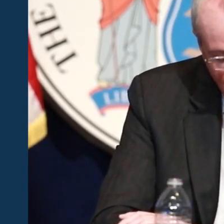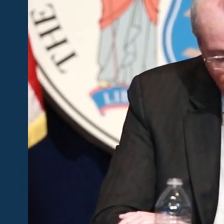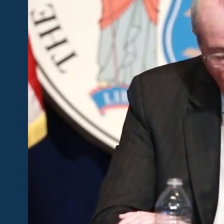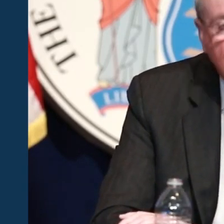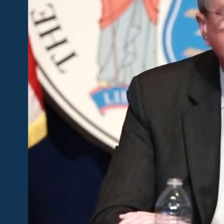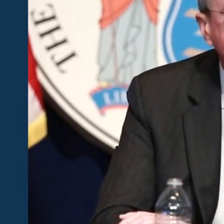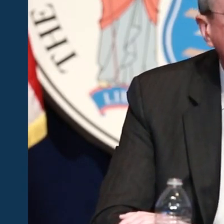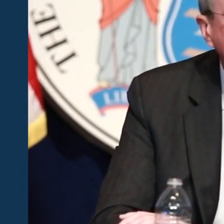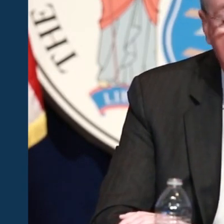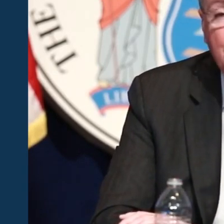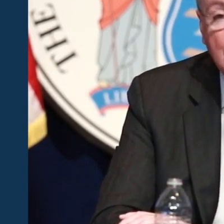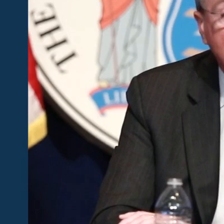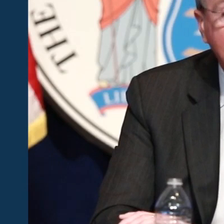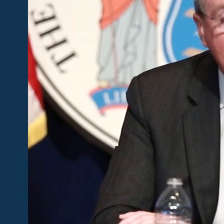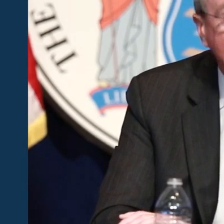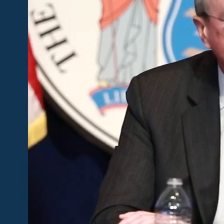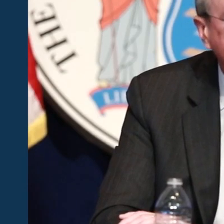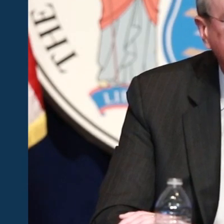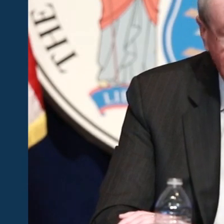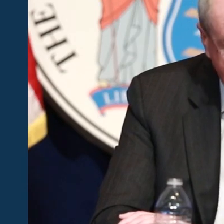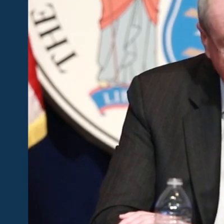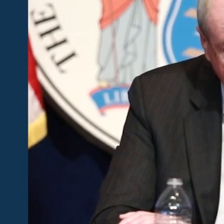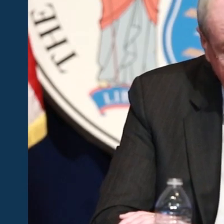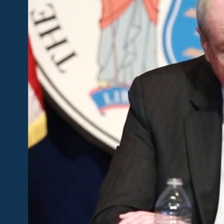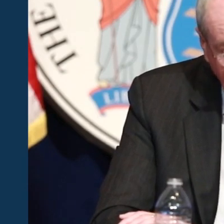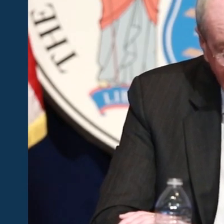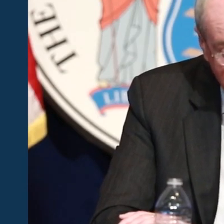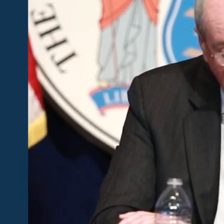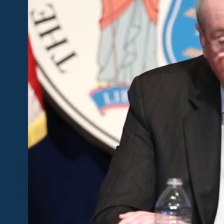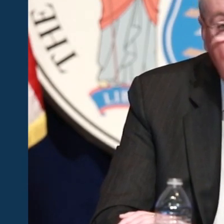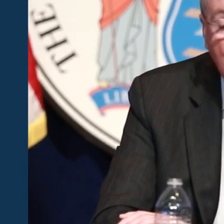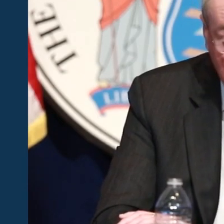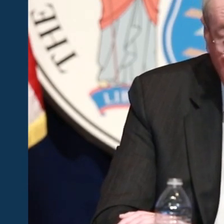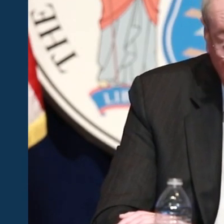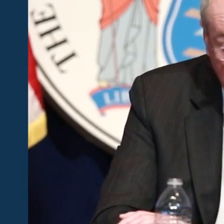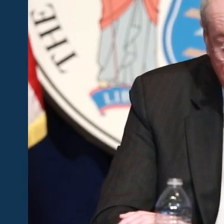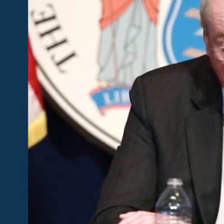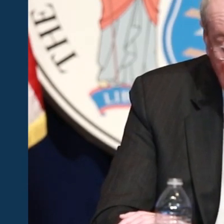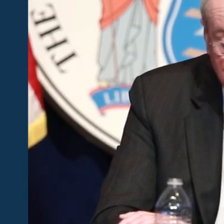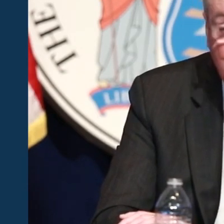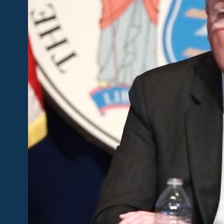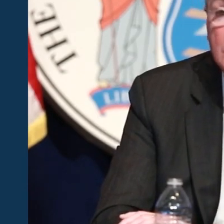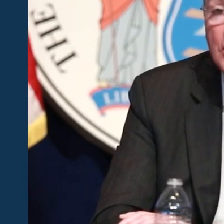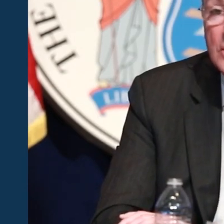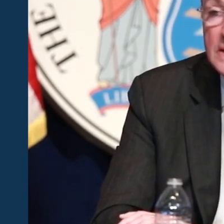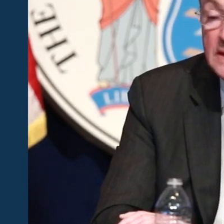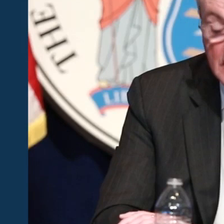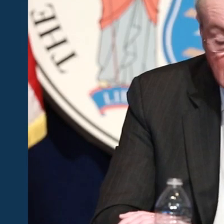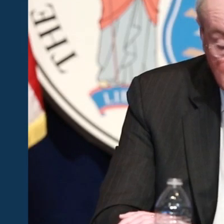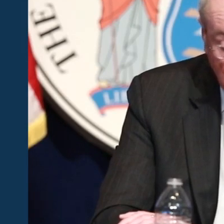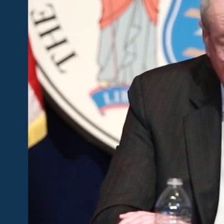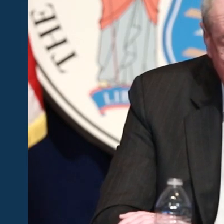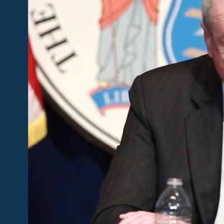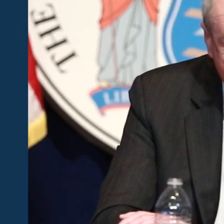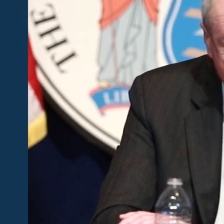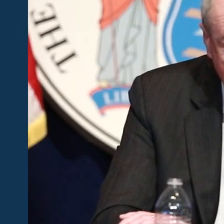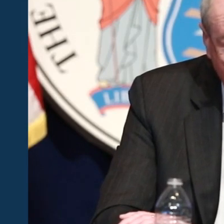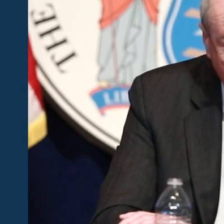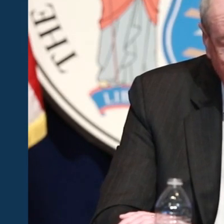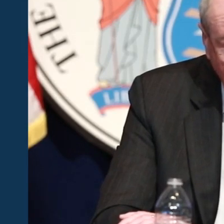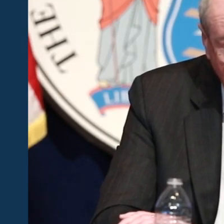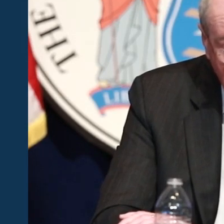this for a simple reason. People actually need to stay connected. Last month, most of our service providers voluntarily took these